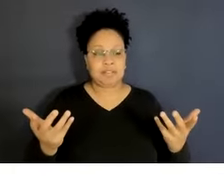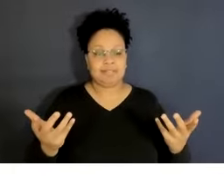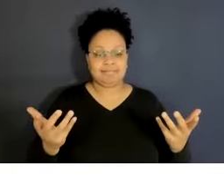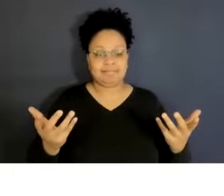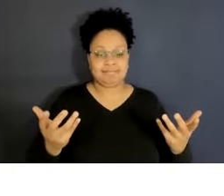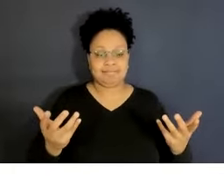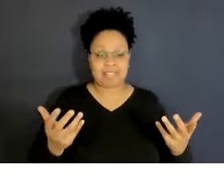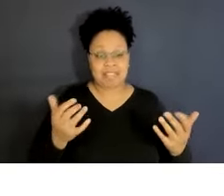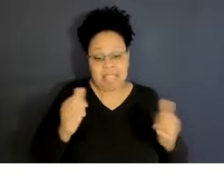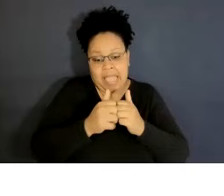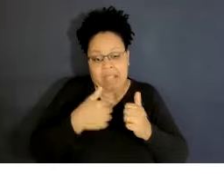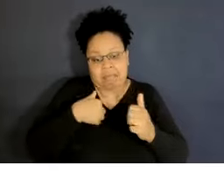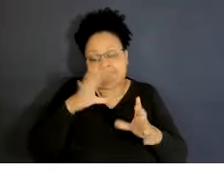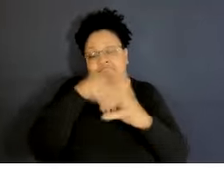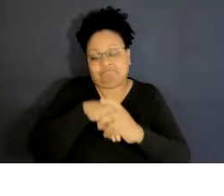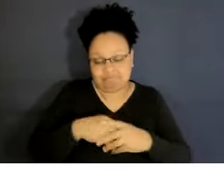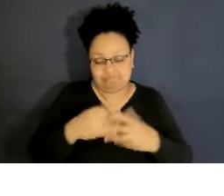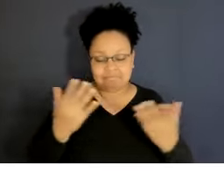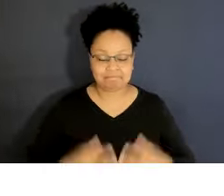that's how I got involved.